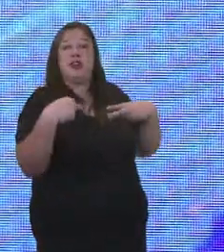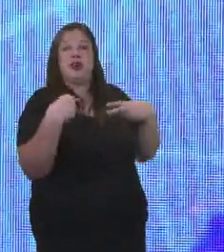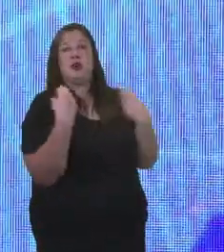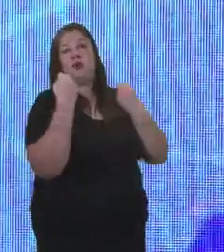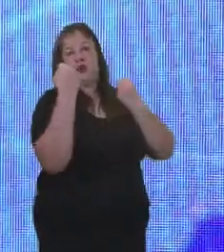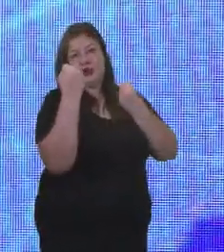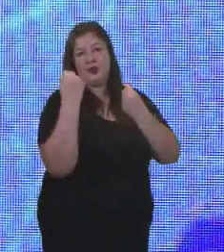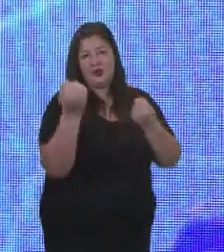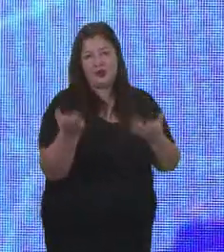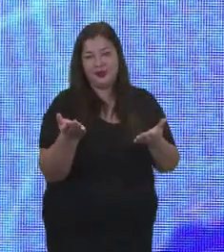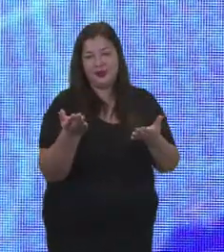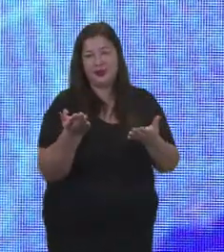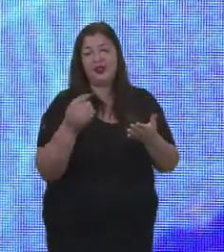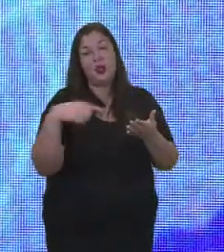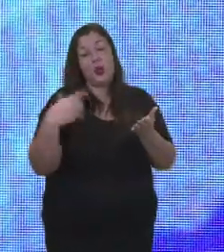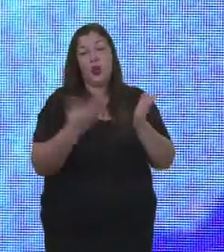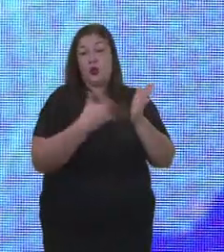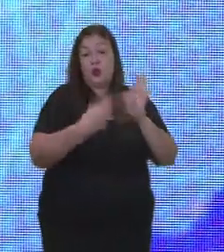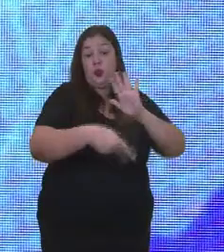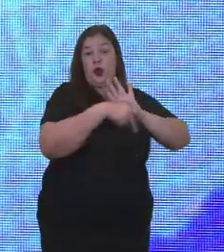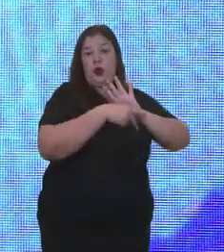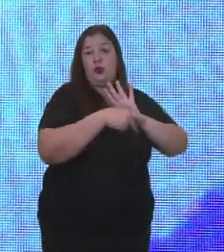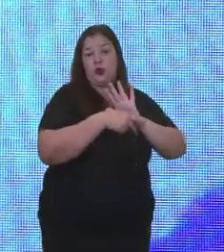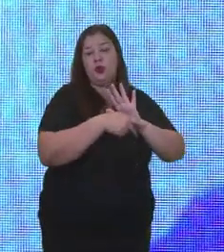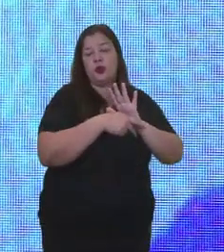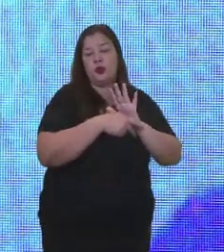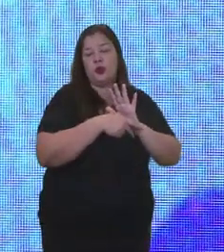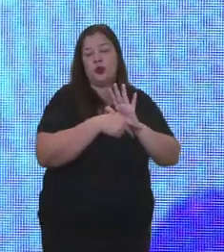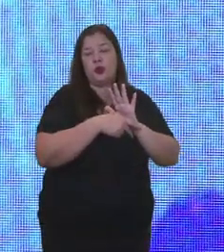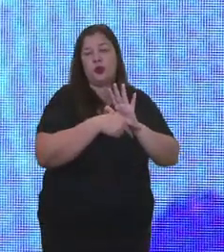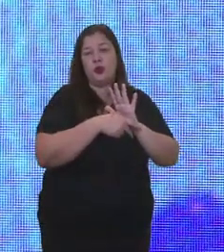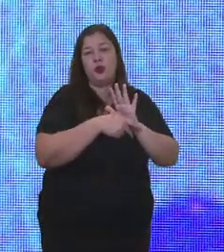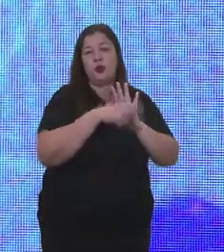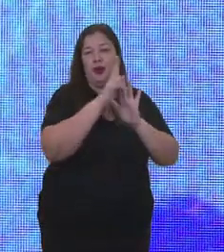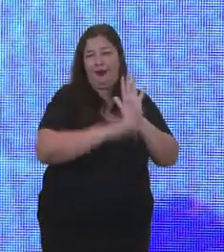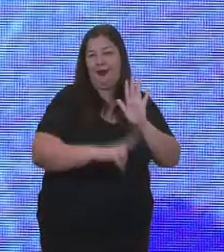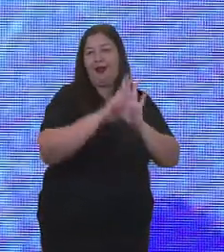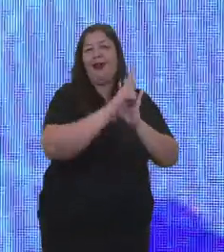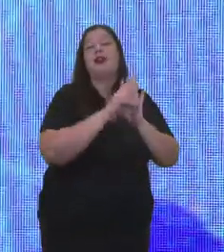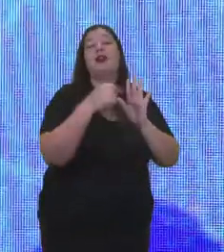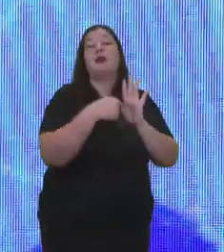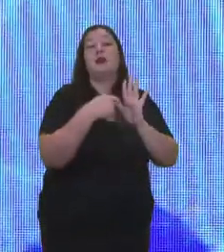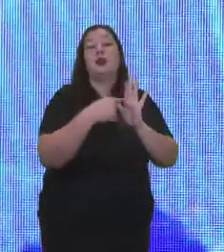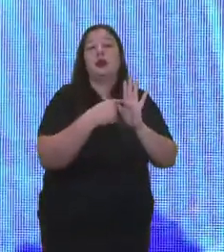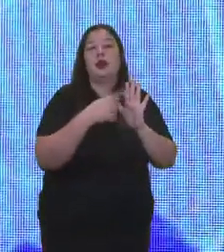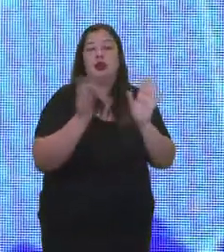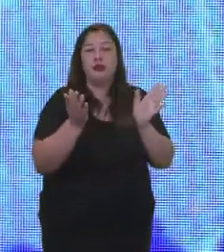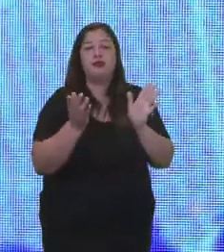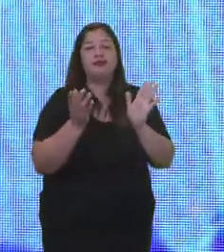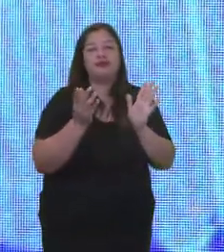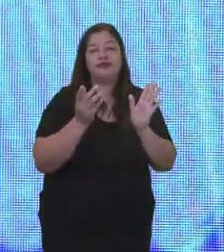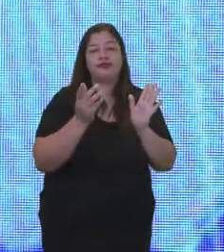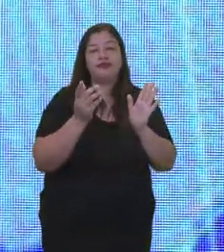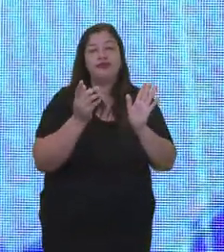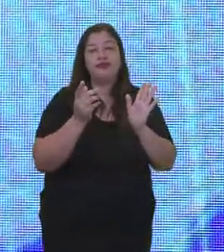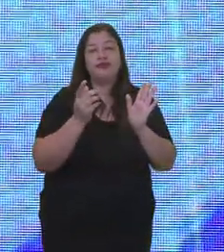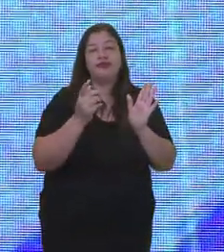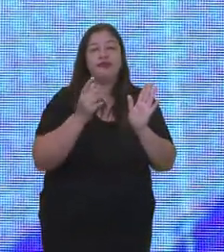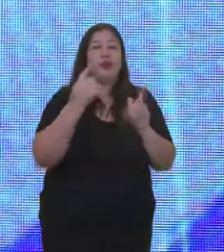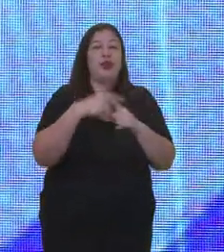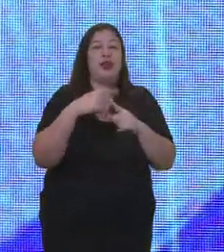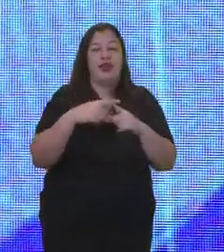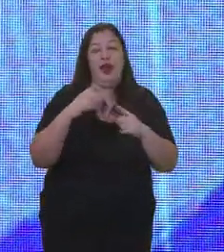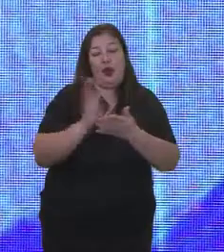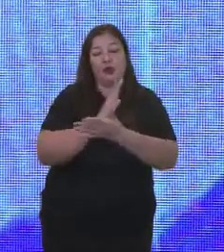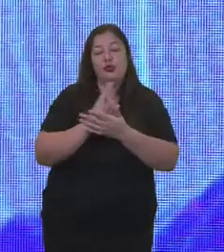power. And our portfolio is very subtle, because we come from a generation that's